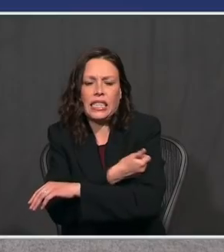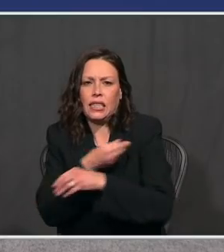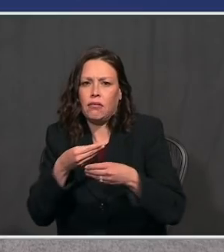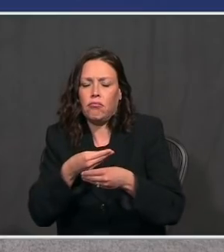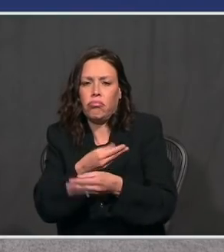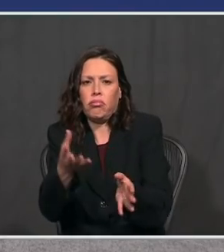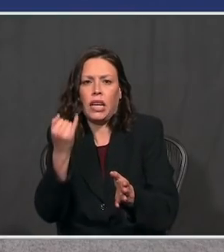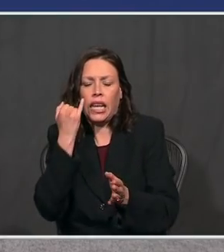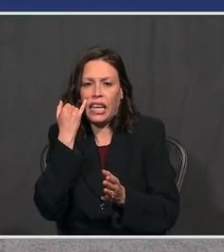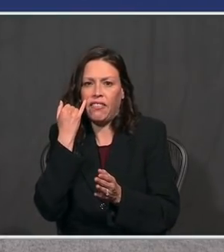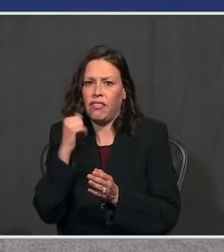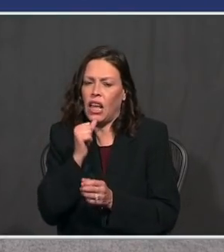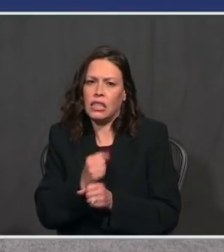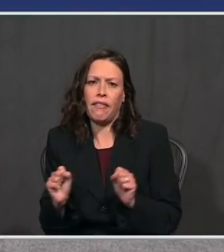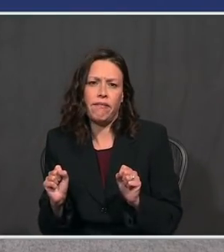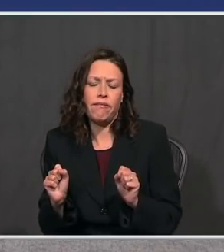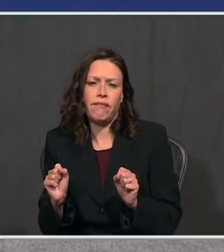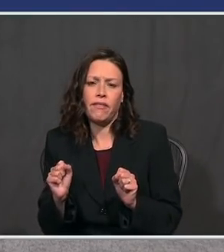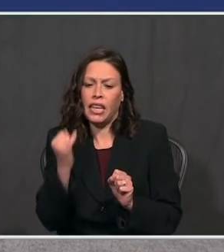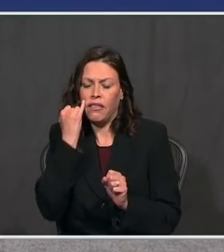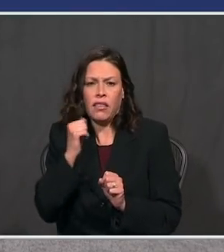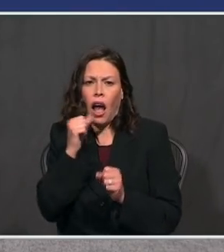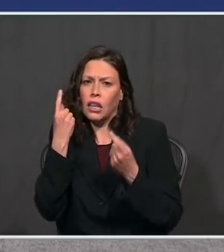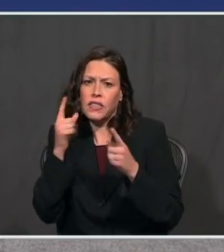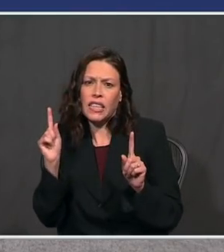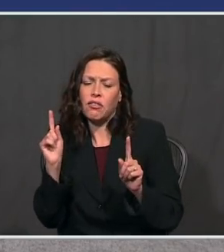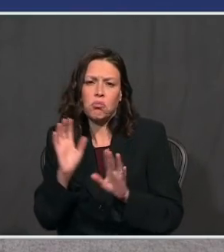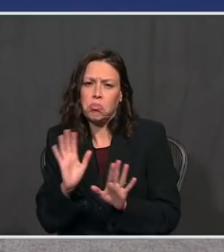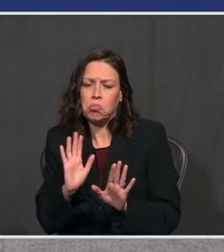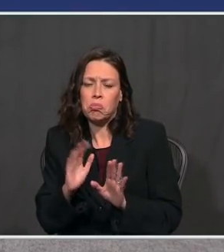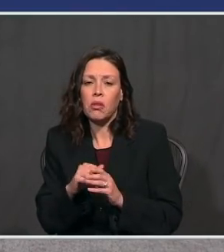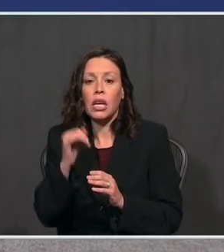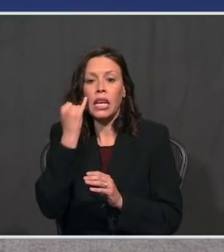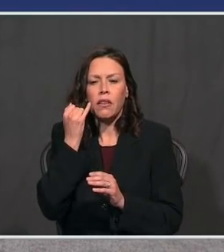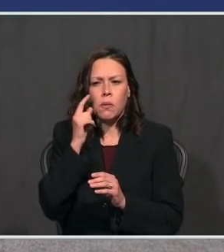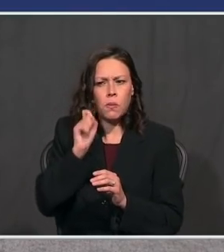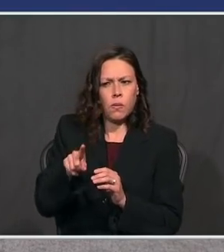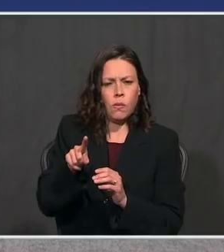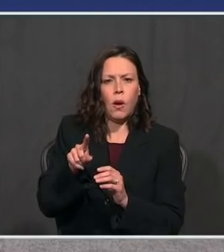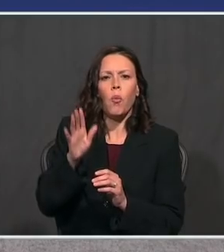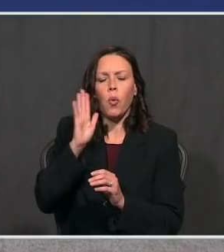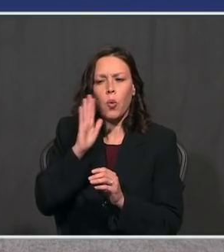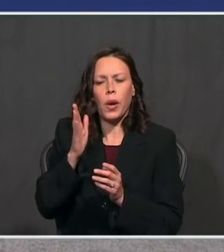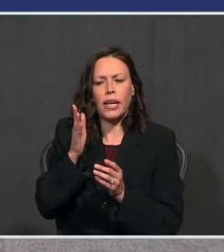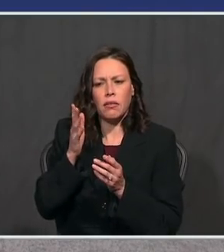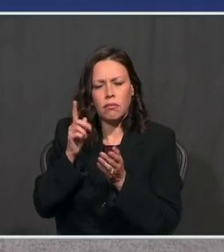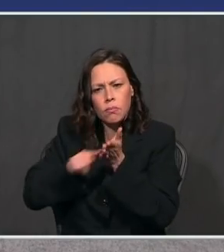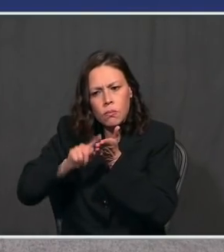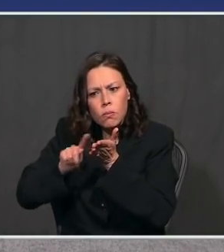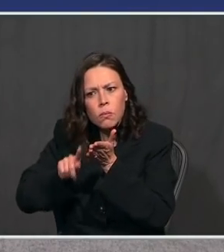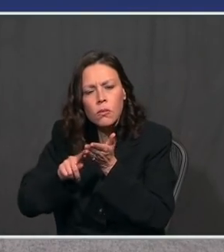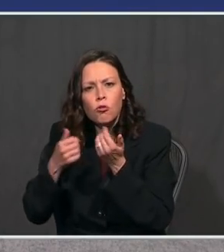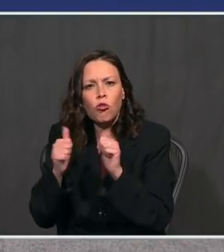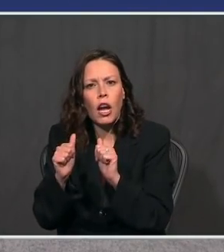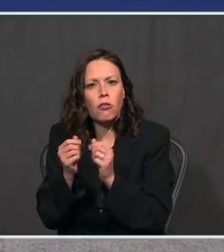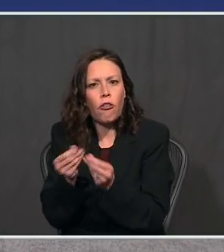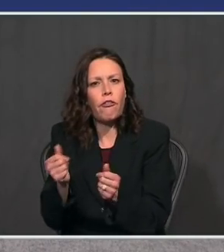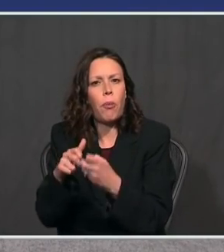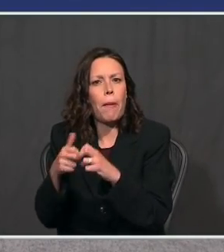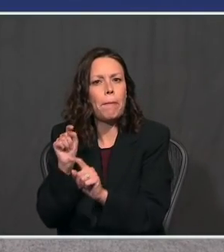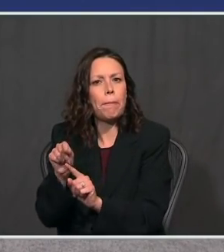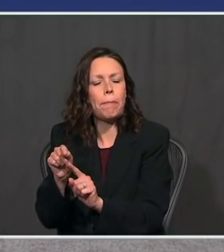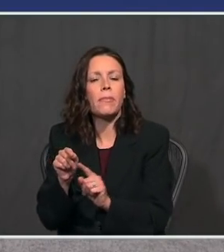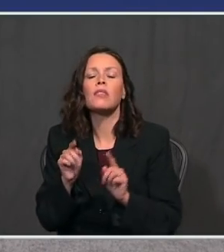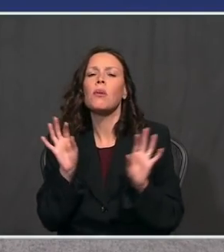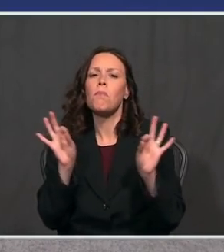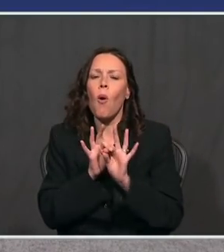there if they weren't safe and effective. And when we see safety signals, we deal with them. So it's critical here that